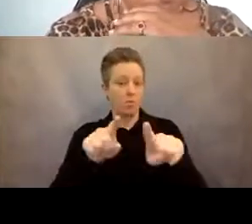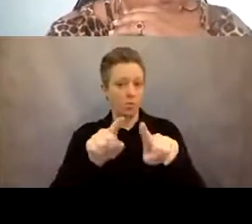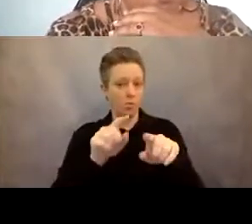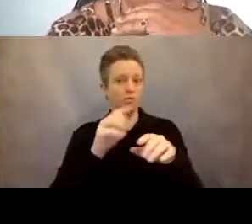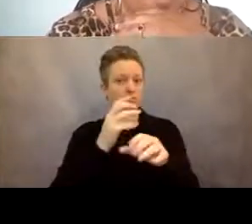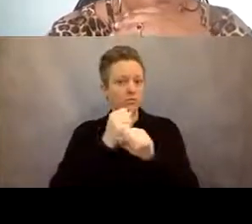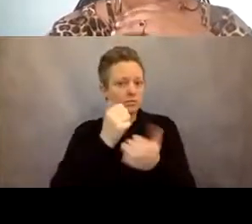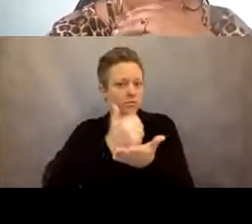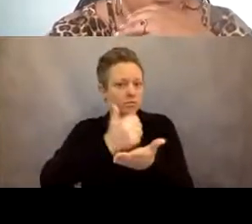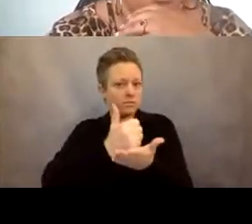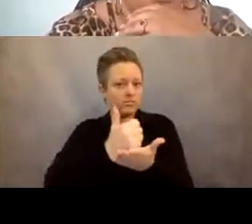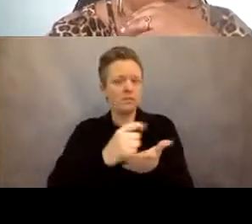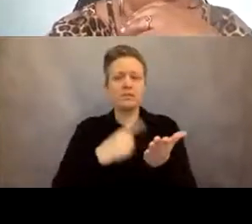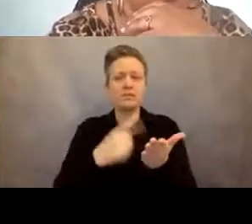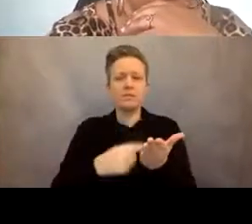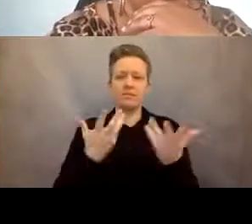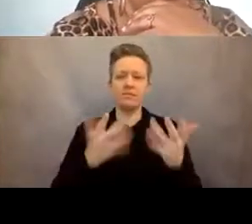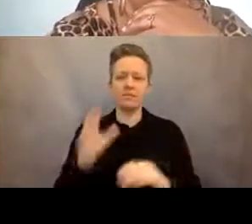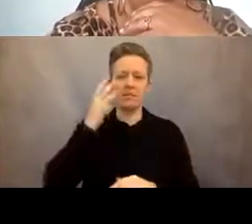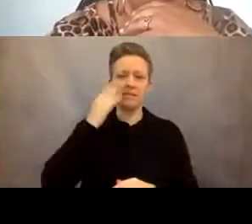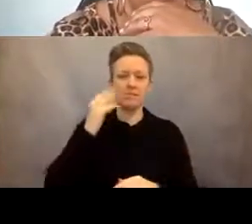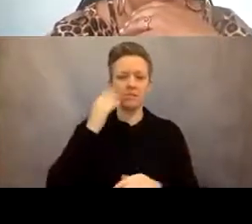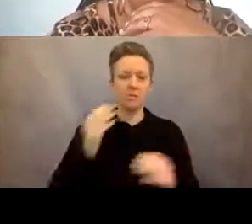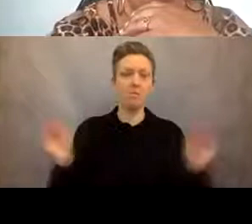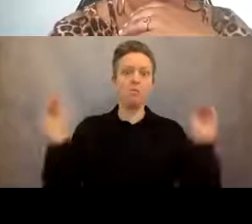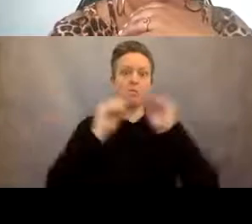or when interacting with these systems?